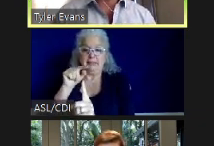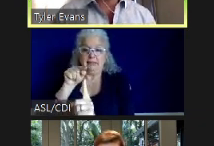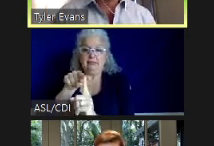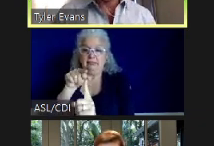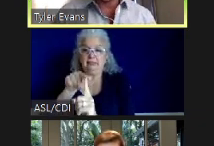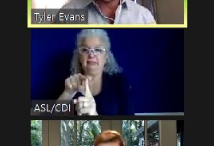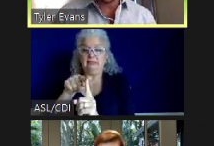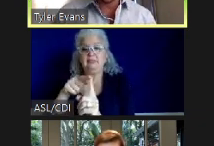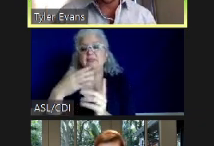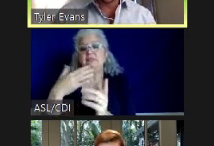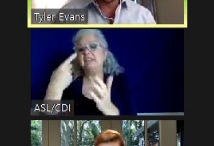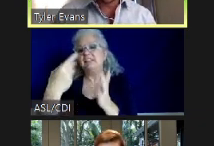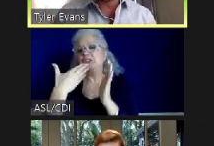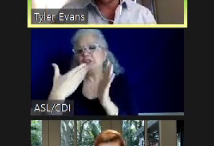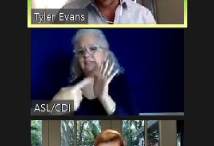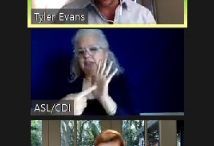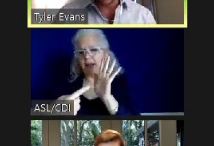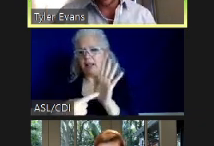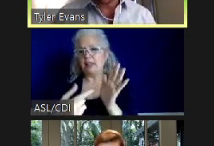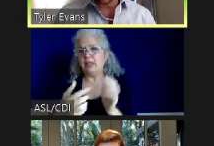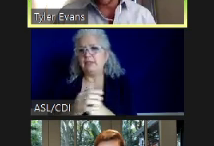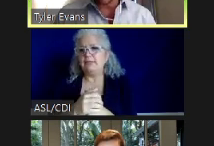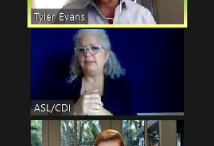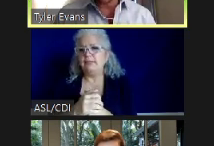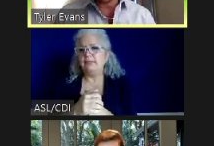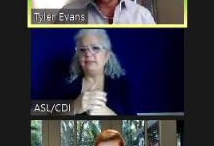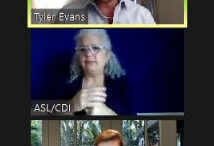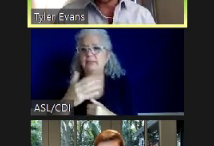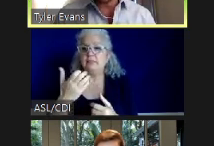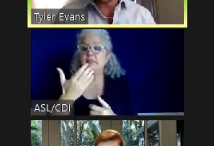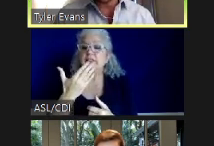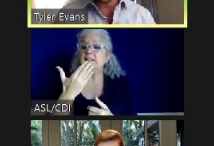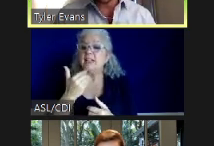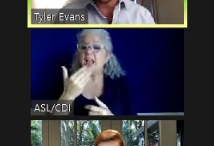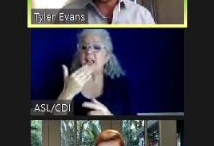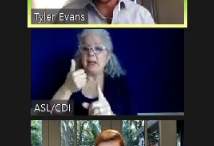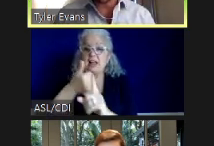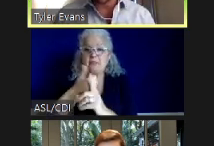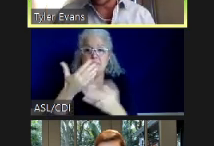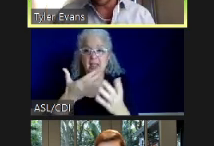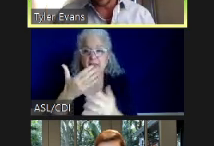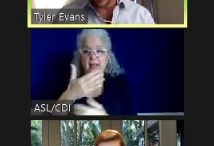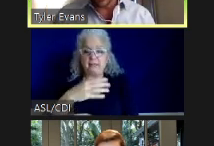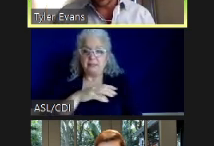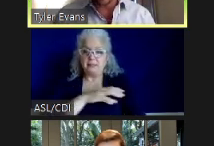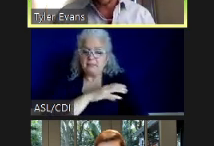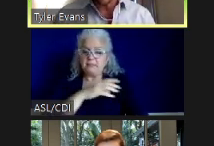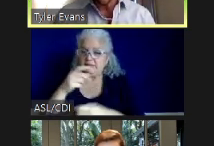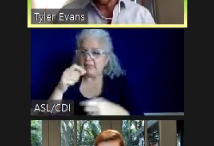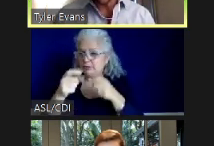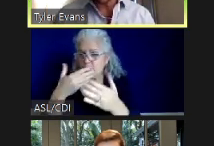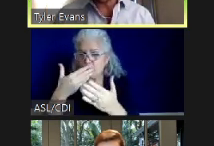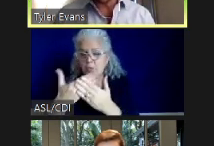Sort of poorly controlled, high blood pressure, hypertension, right? Maybe an immunocompromising